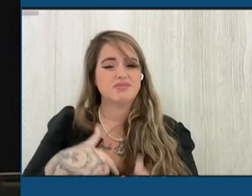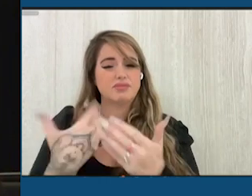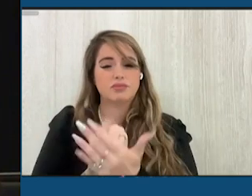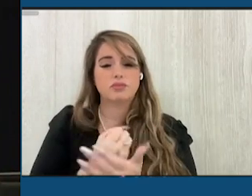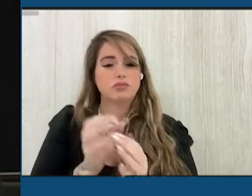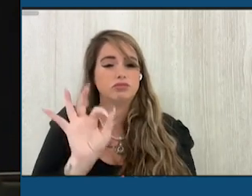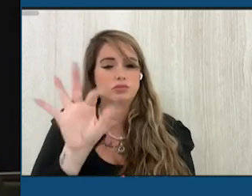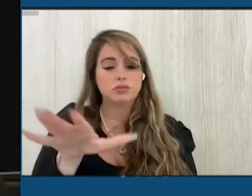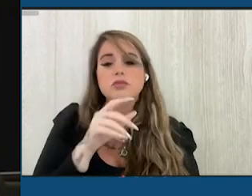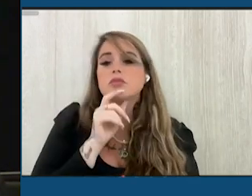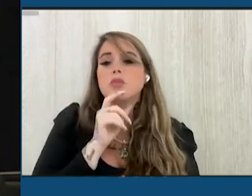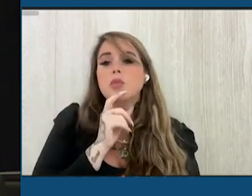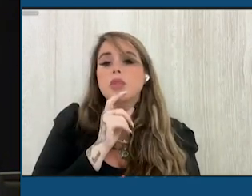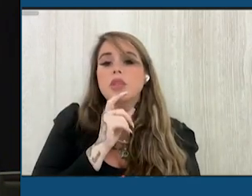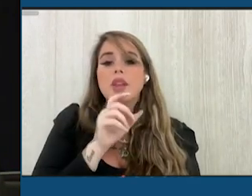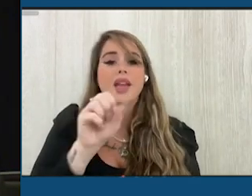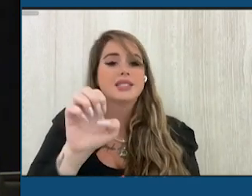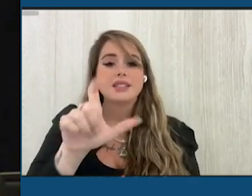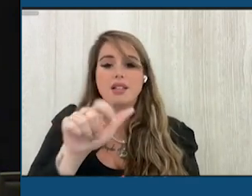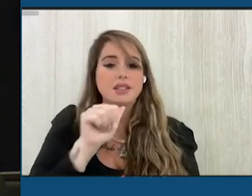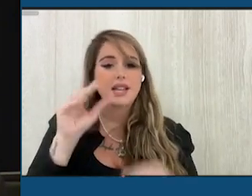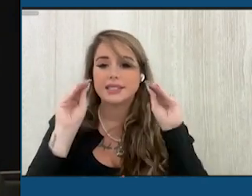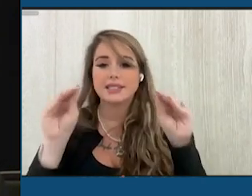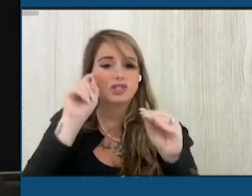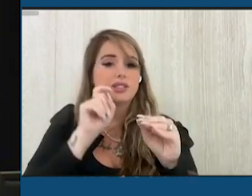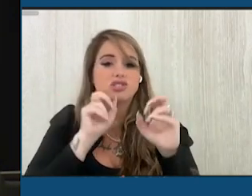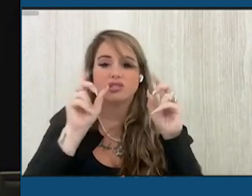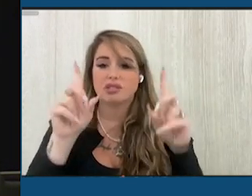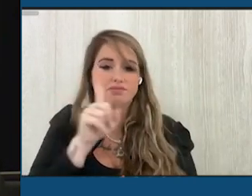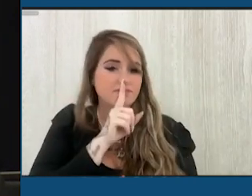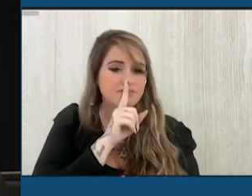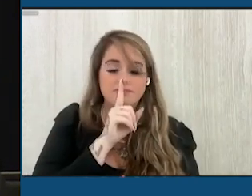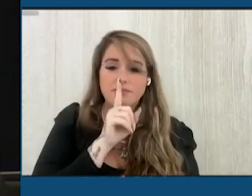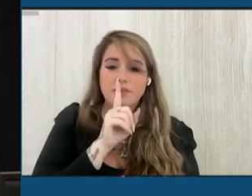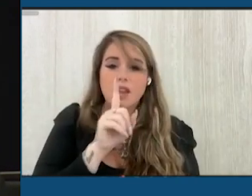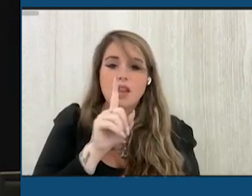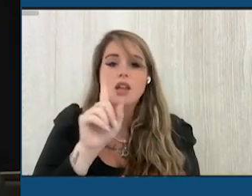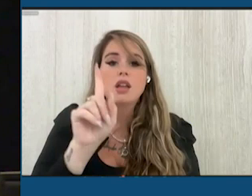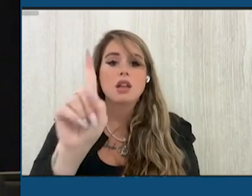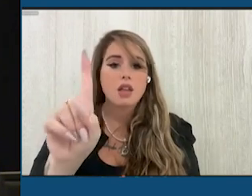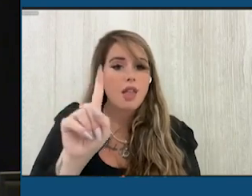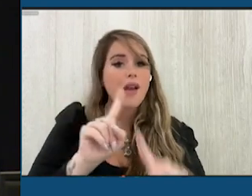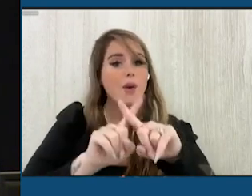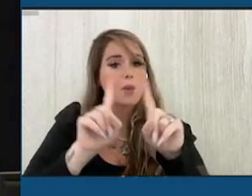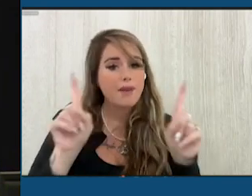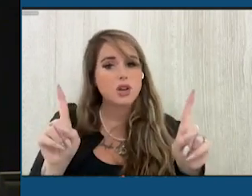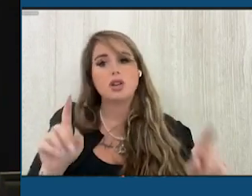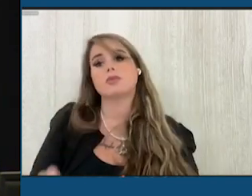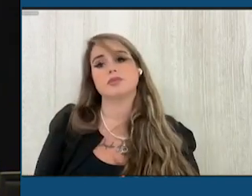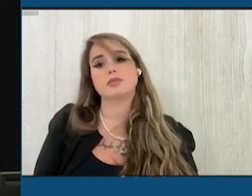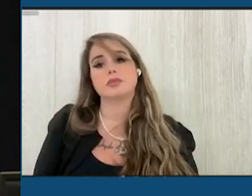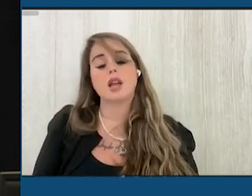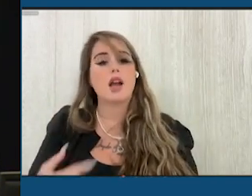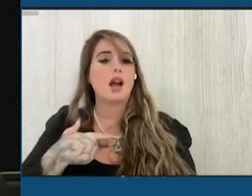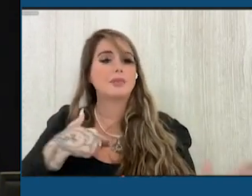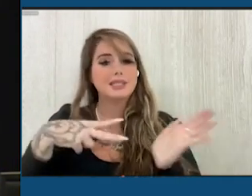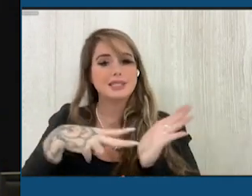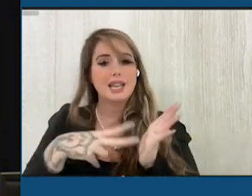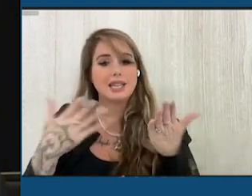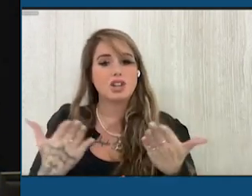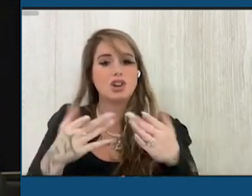right? SEL does not teach sex education. However, I'm standing here as a gay